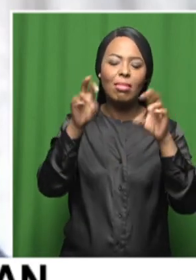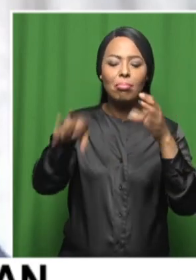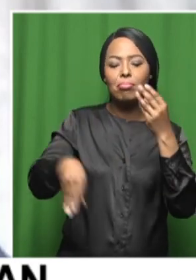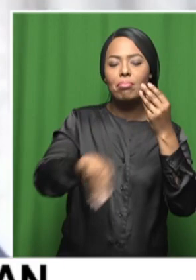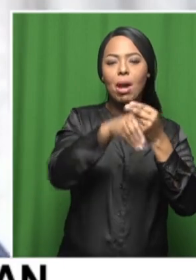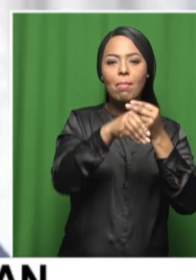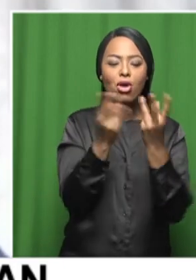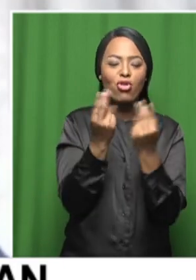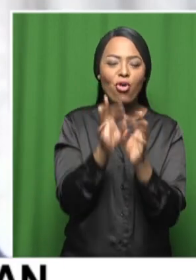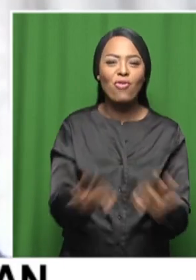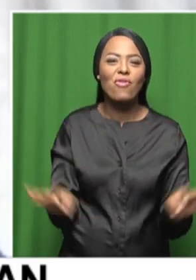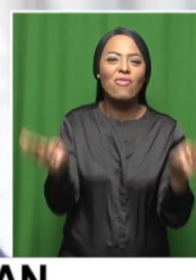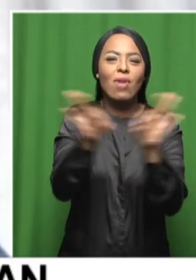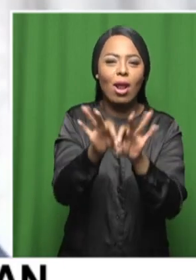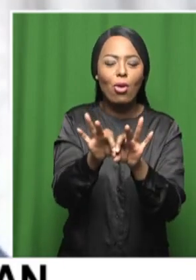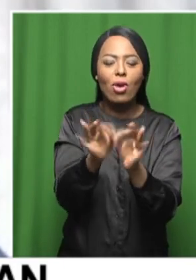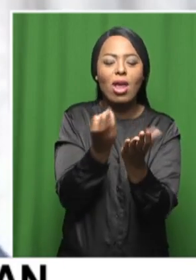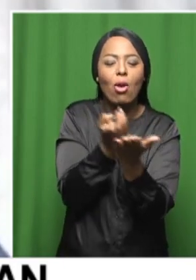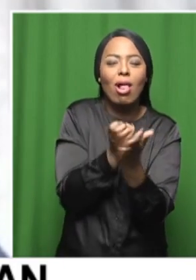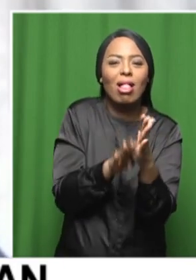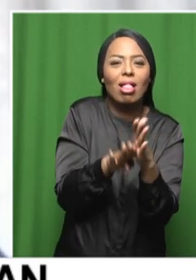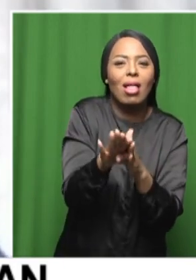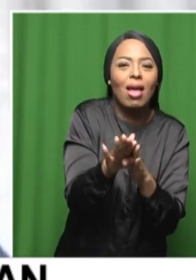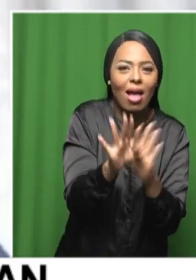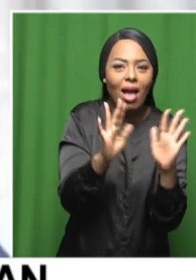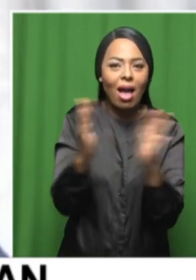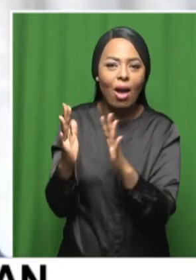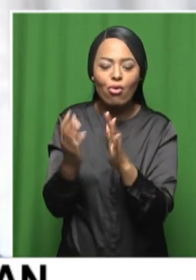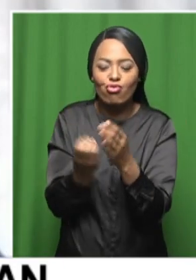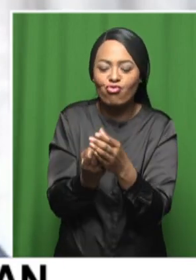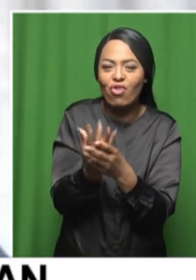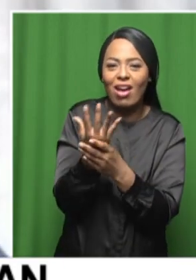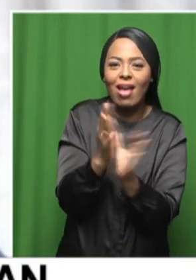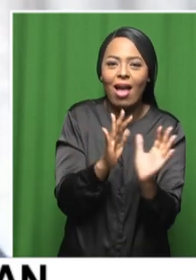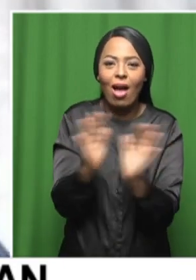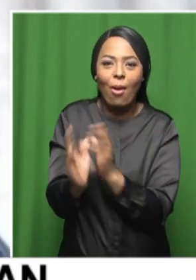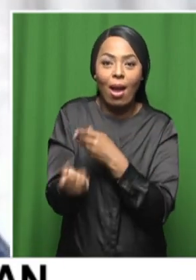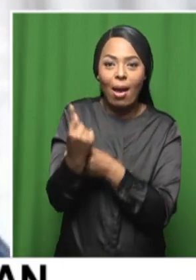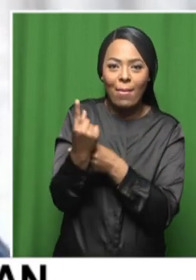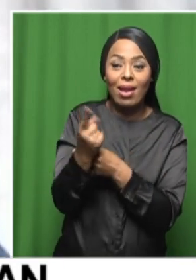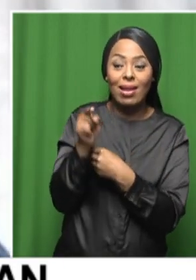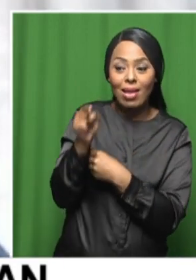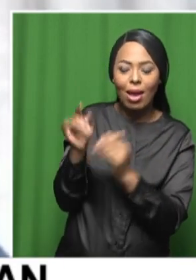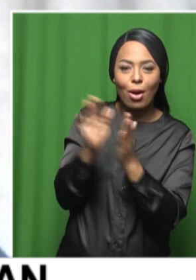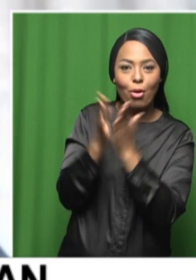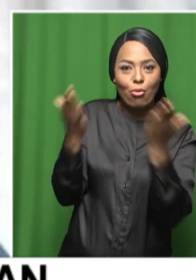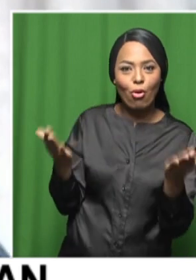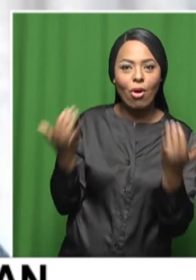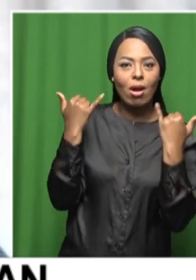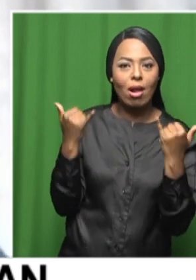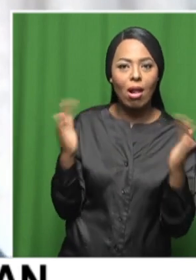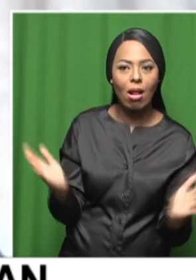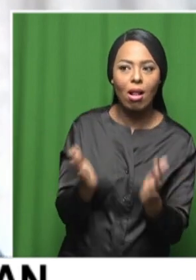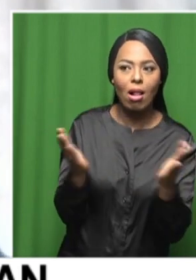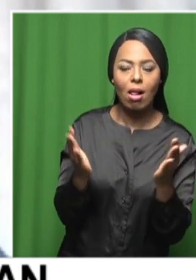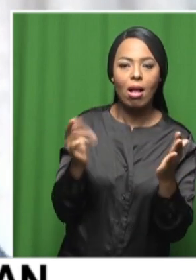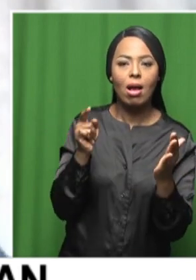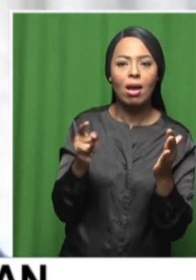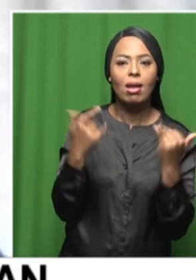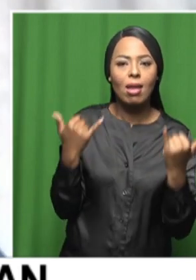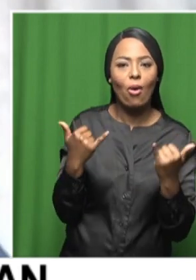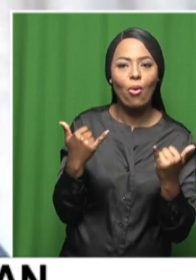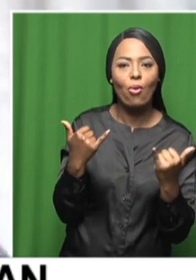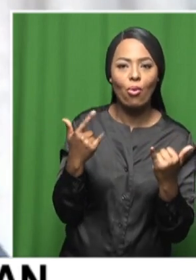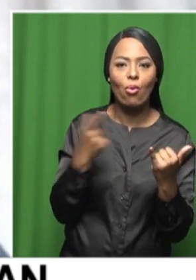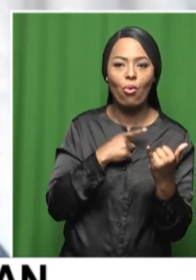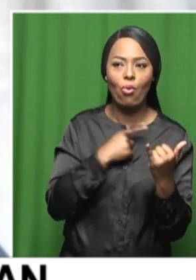how we develop the economy, how economic growth takes place. And with this book, the emphasis is really to bring